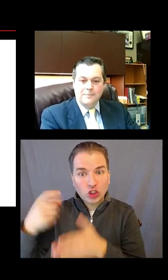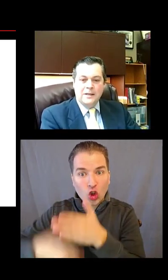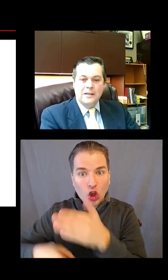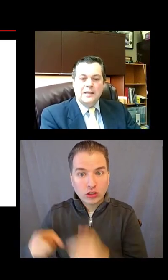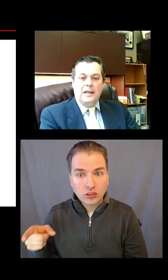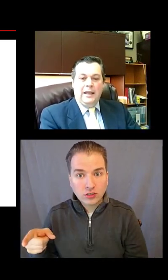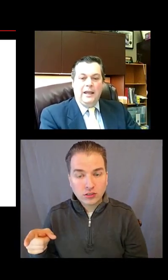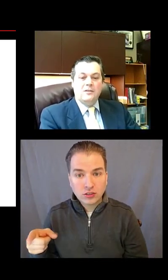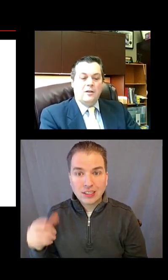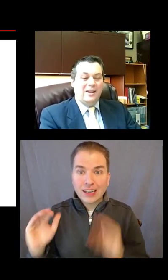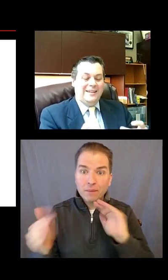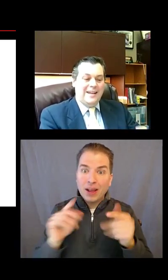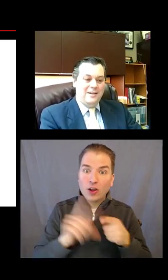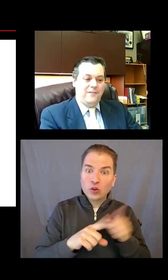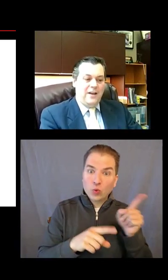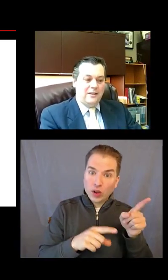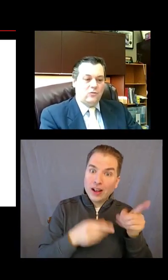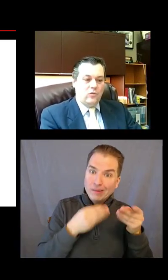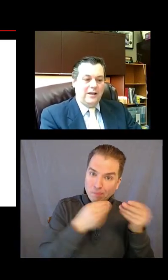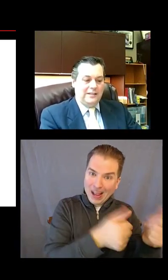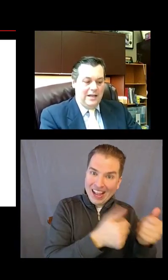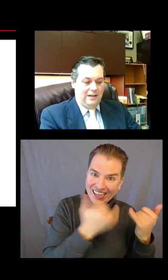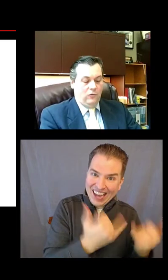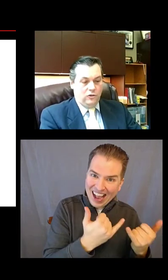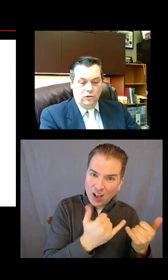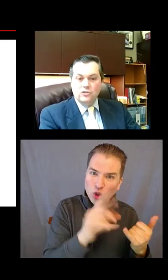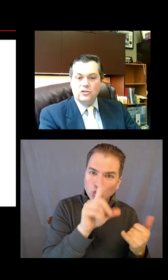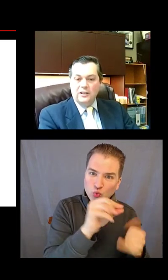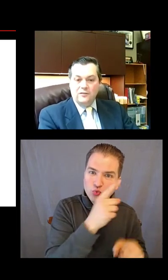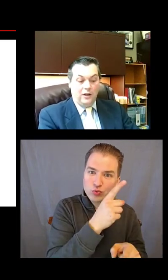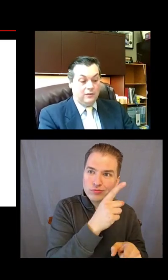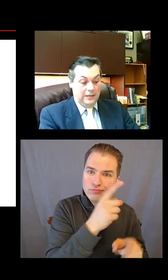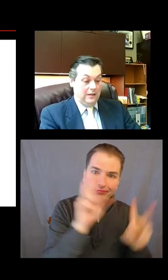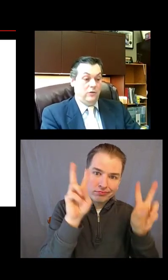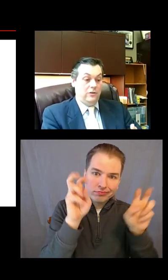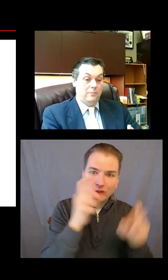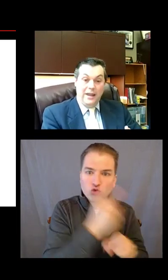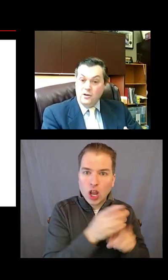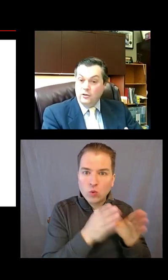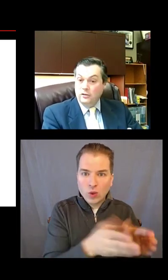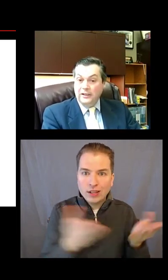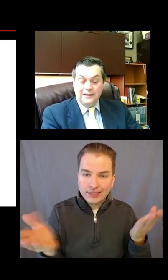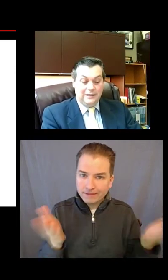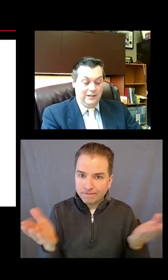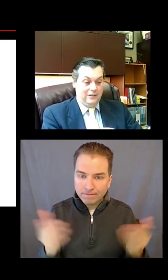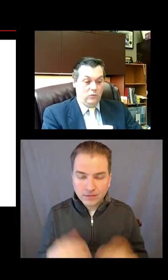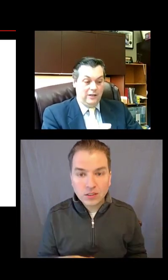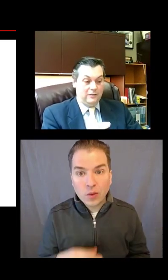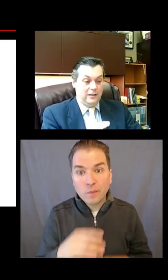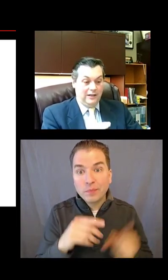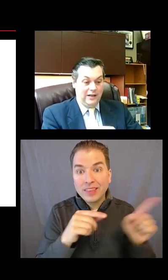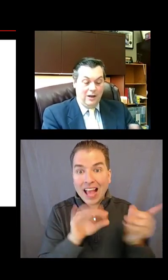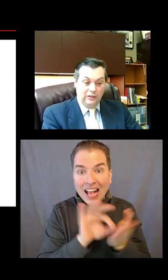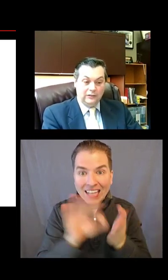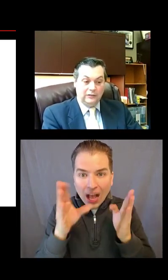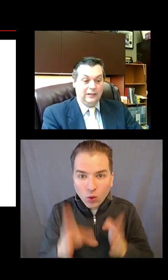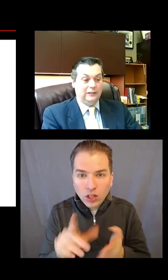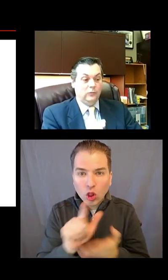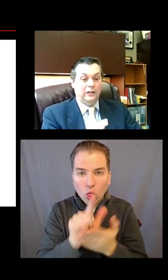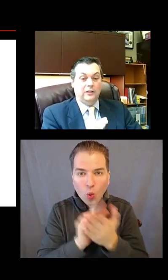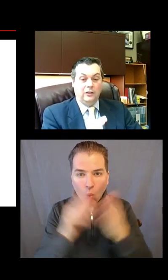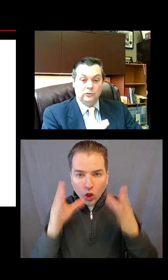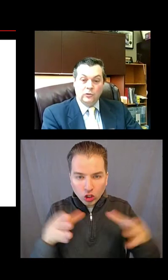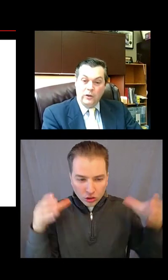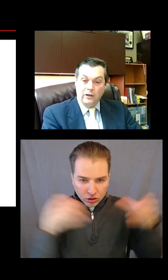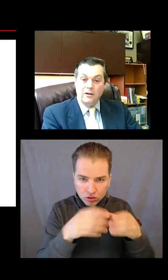on them, and identifying the right team, which usually involves getting with your bank early, getting with an accountant,